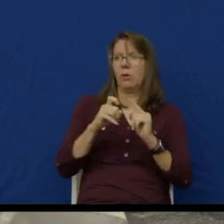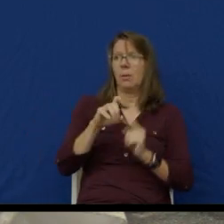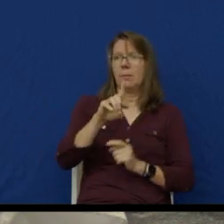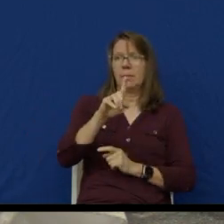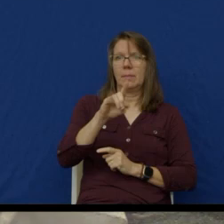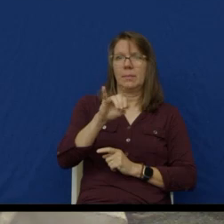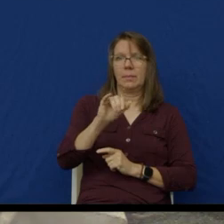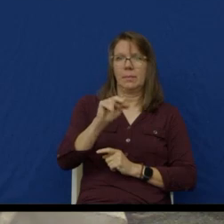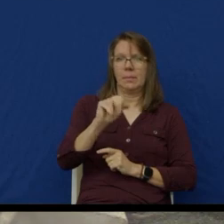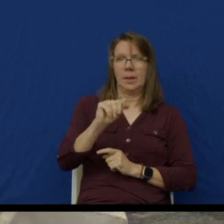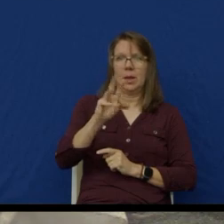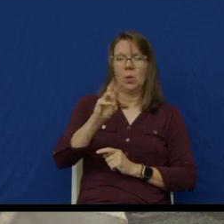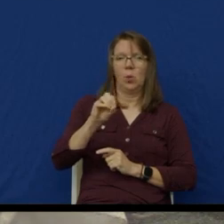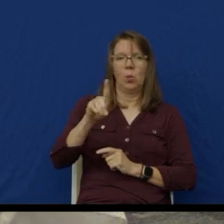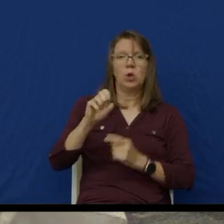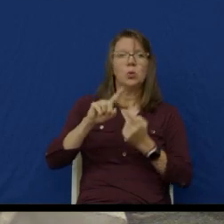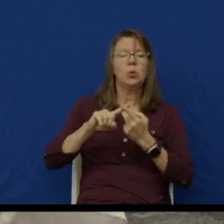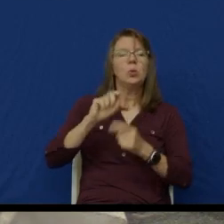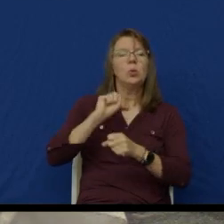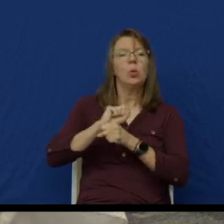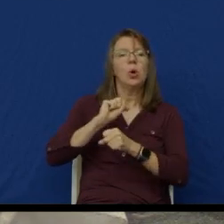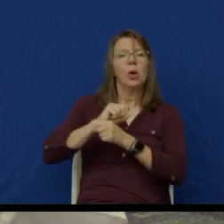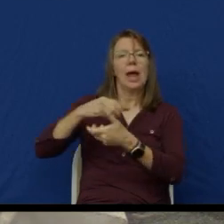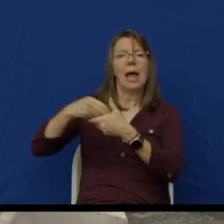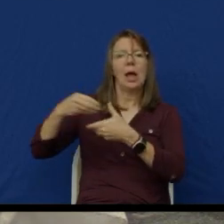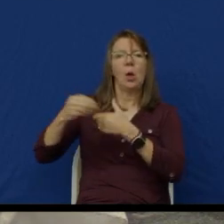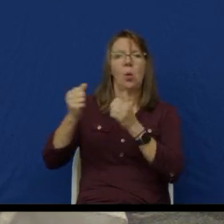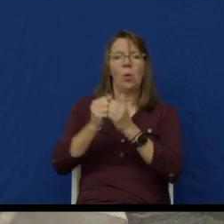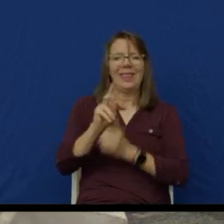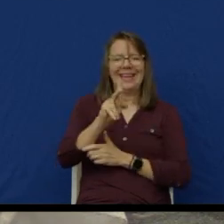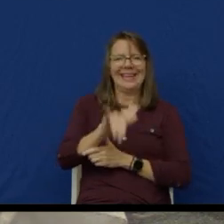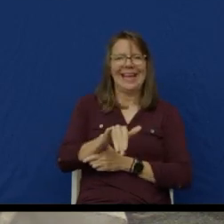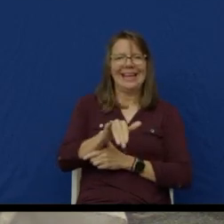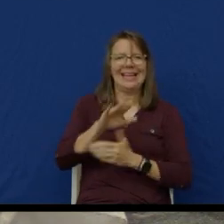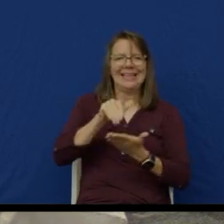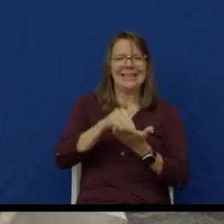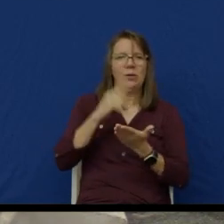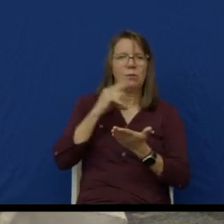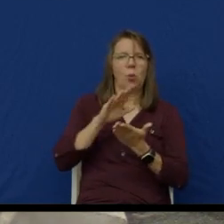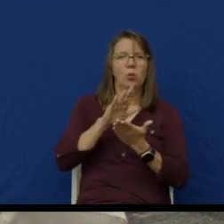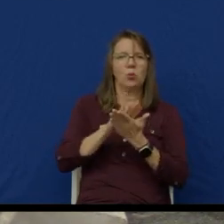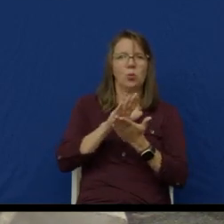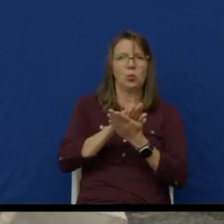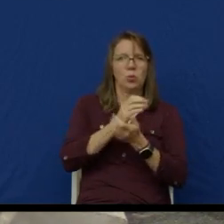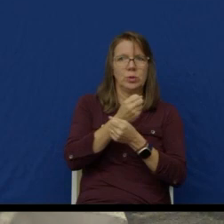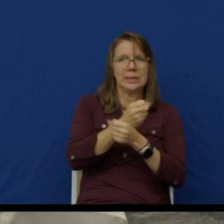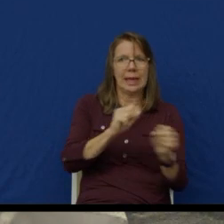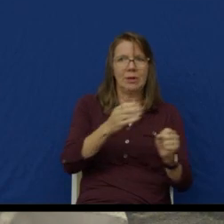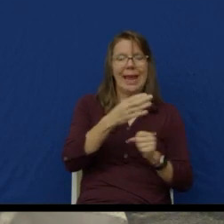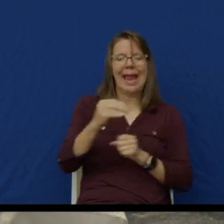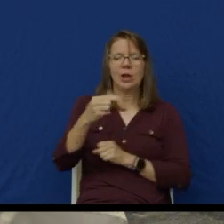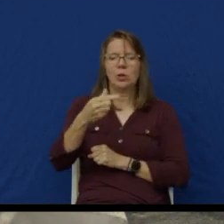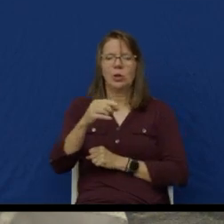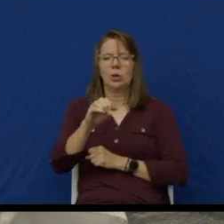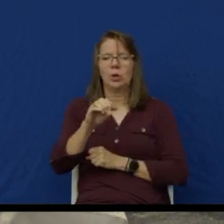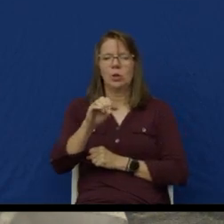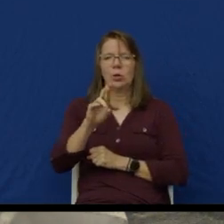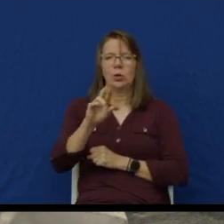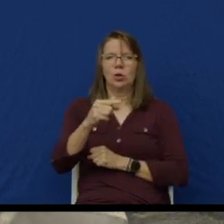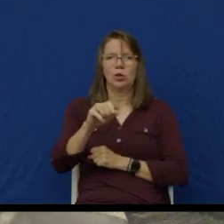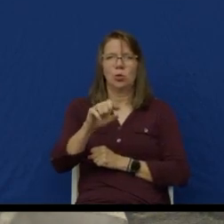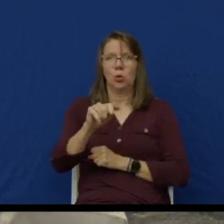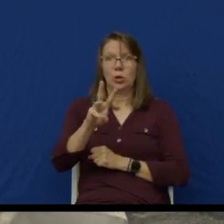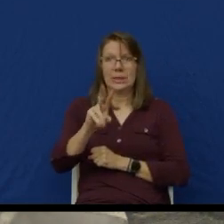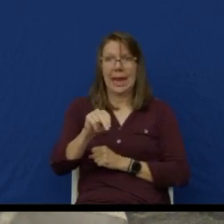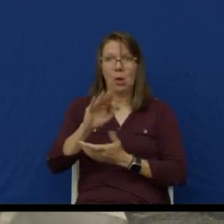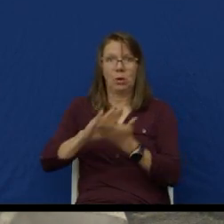to engage in outside employment with the Kentucky Center for School Safety and Georgetown College, respectively. We are recommending approval